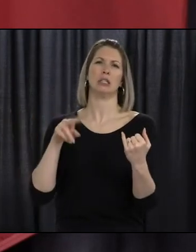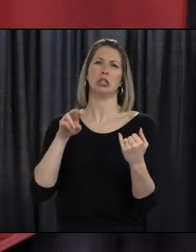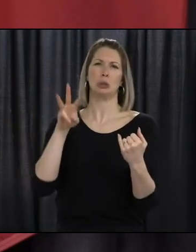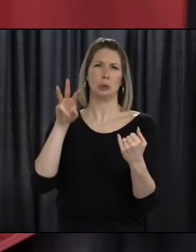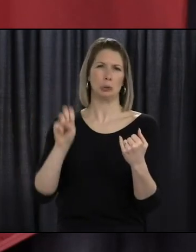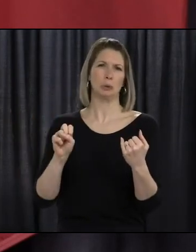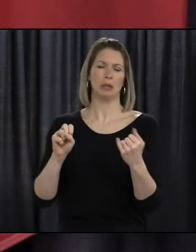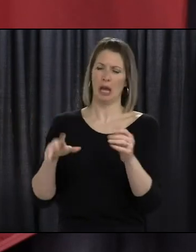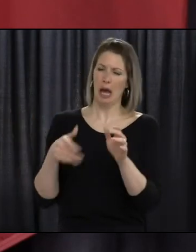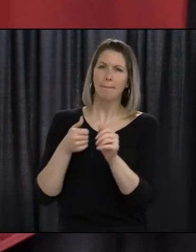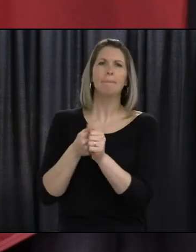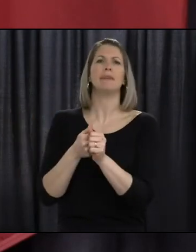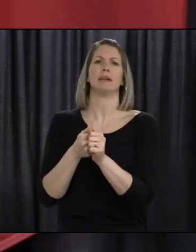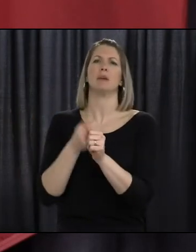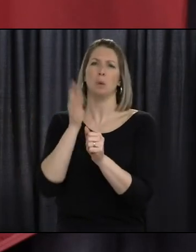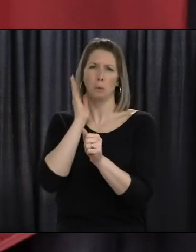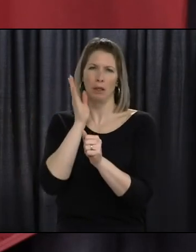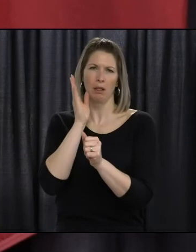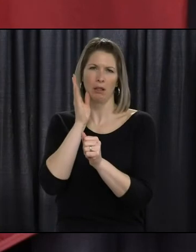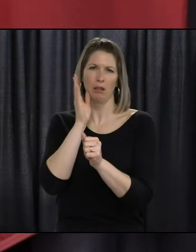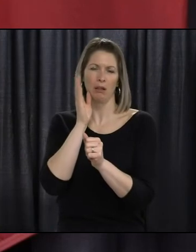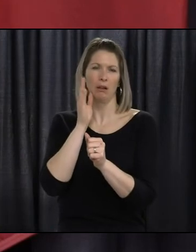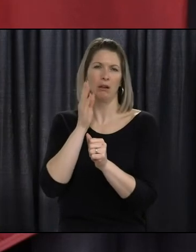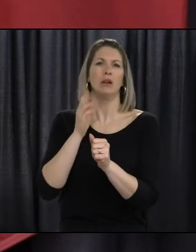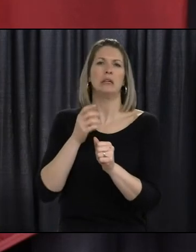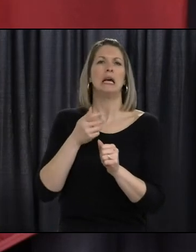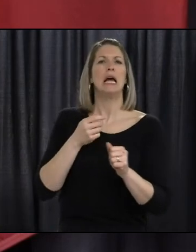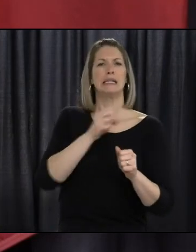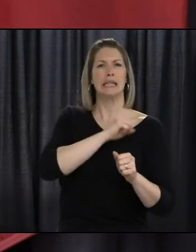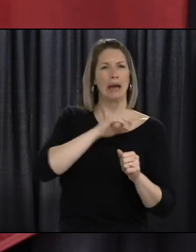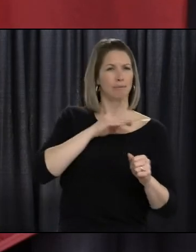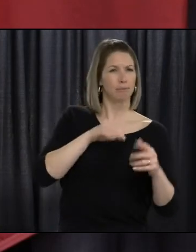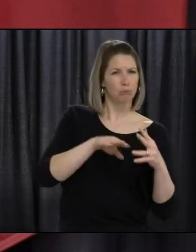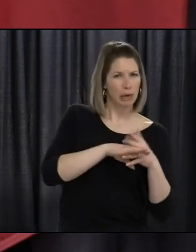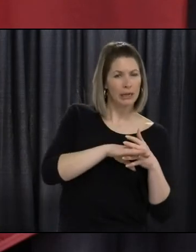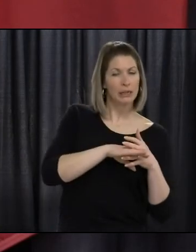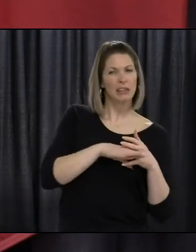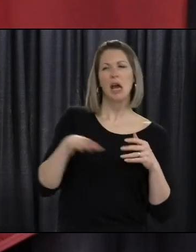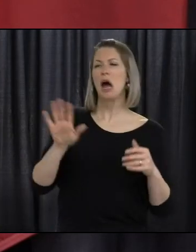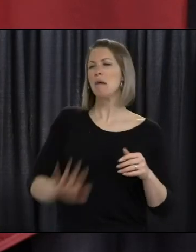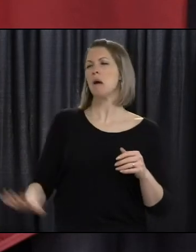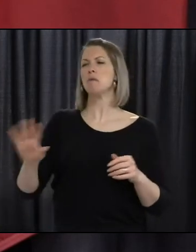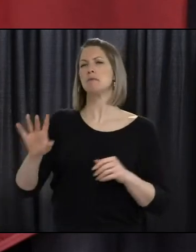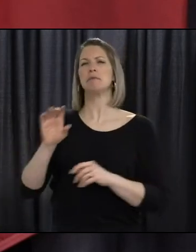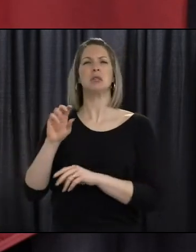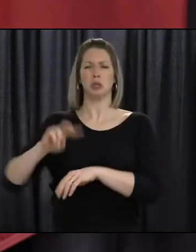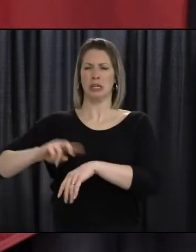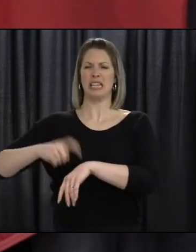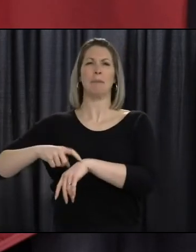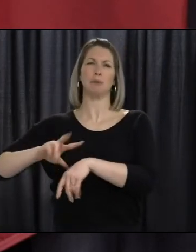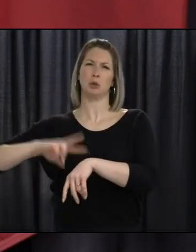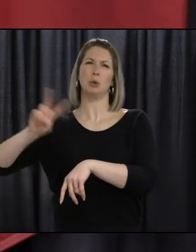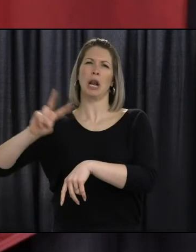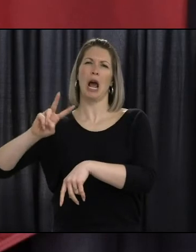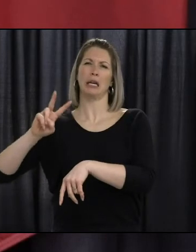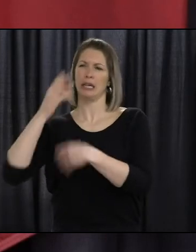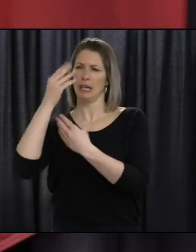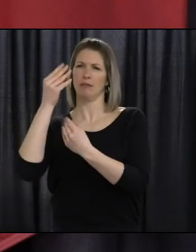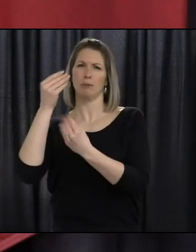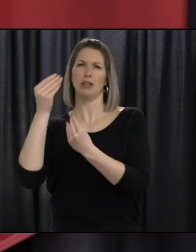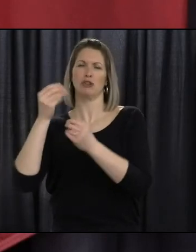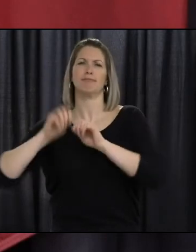updated numbers of cases in Newfoundland and Labrador. So they will go out around 2 o'clock on Saturday and Sunday. And if need be, if something